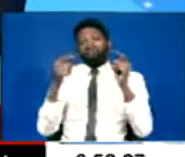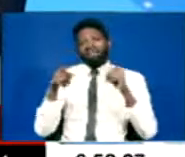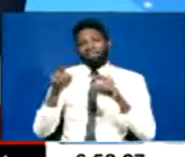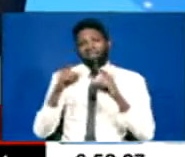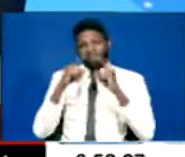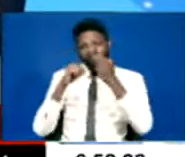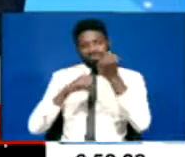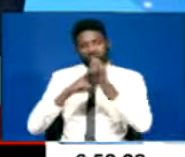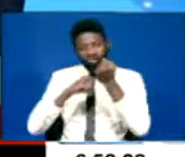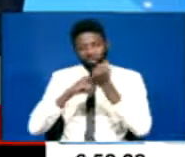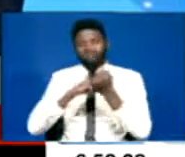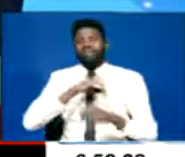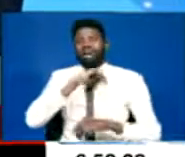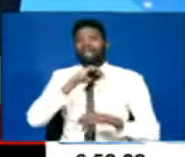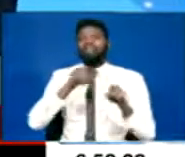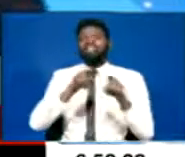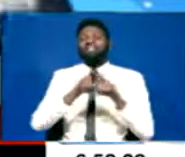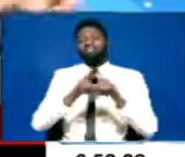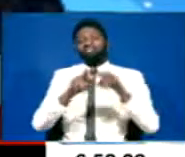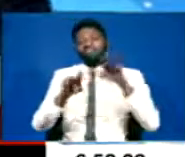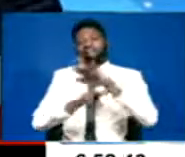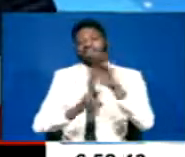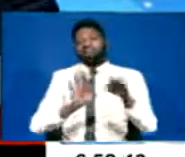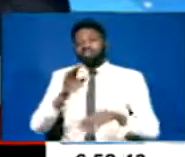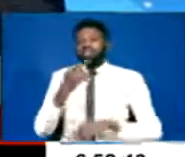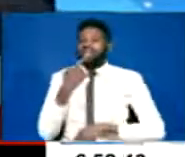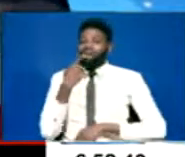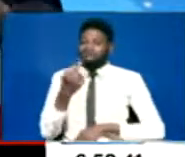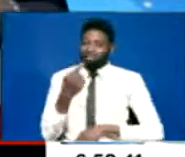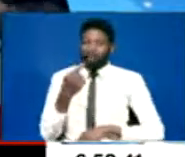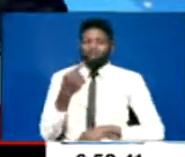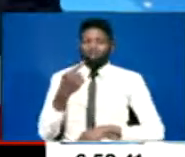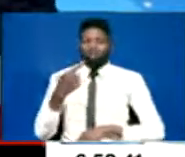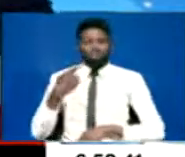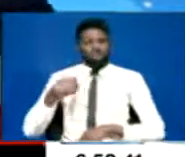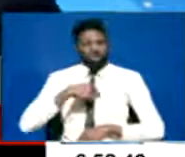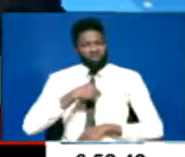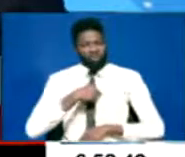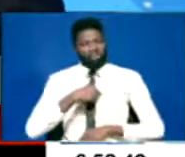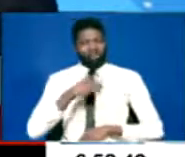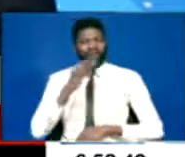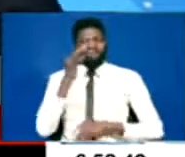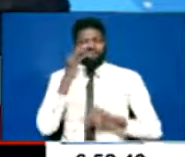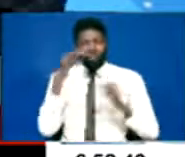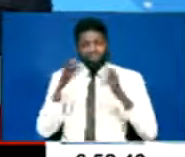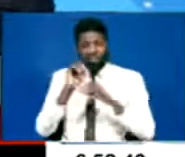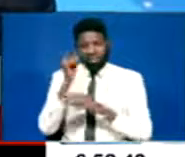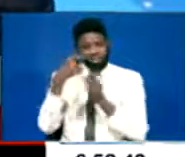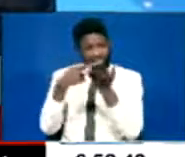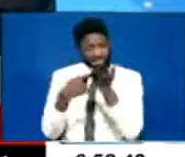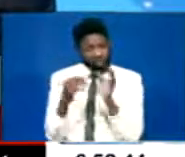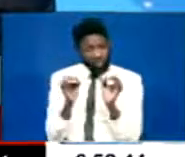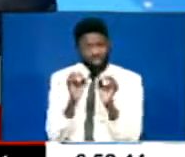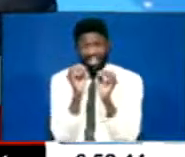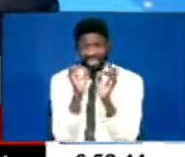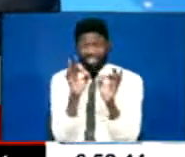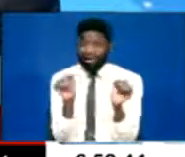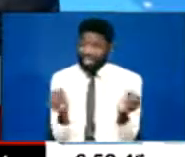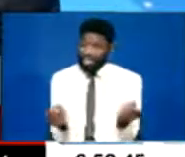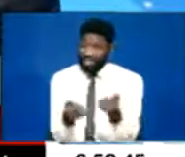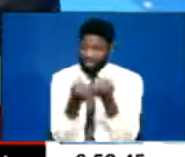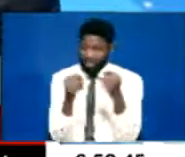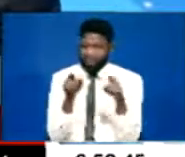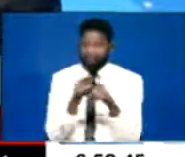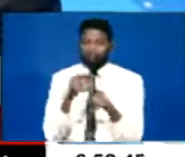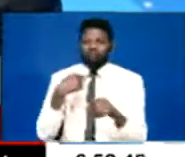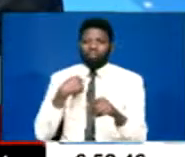comes the following day, Victor, and says, you know what, we have not discussed that as the Roots Party of Kenya. And if it comes to that point, then I will support the contrary.